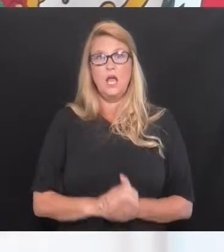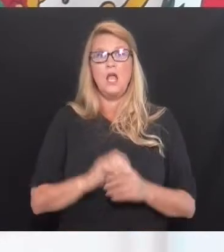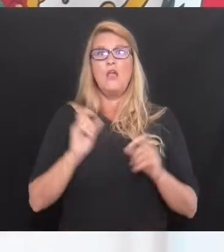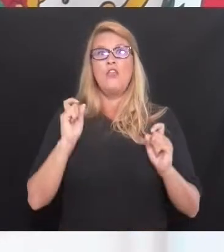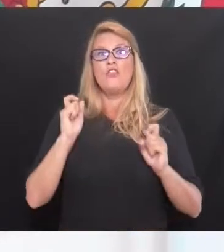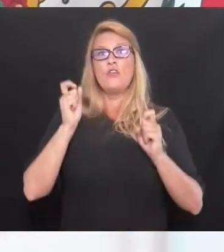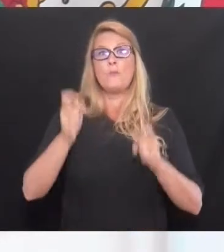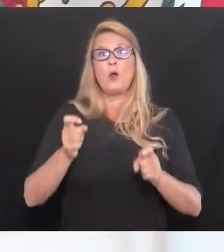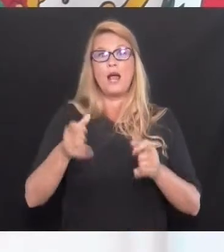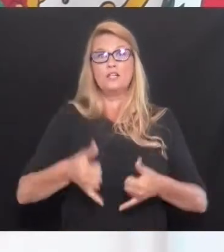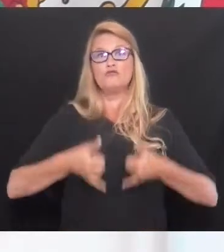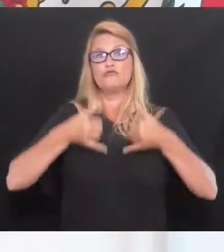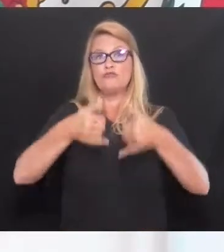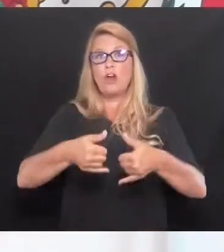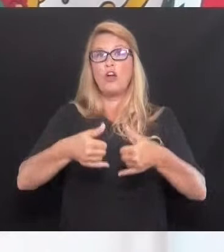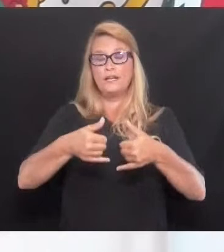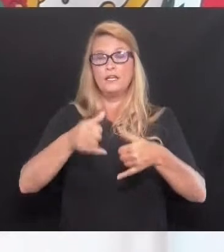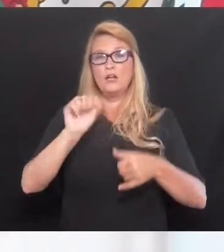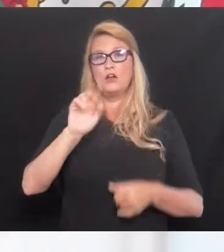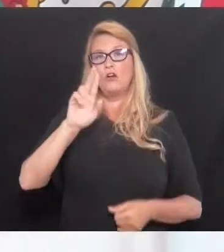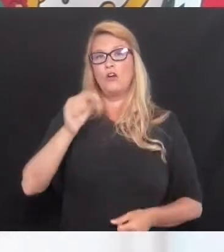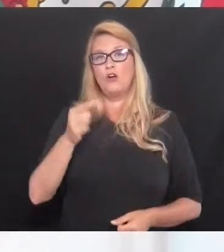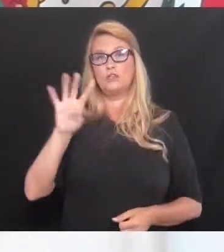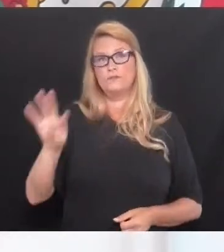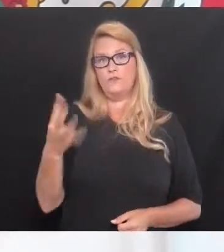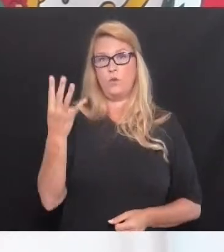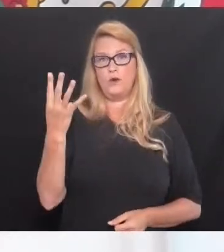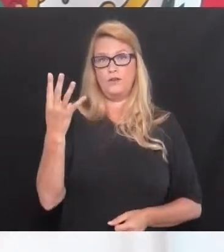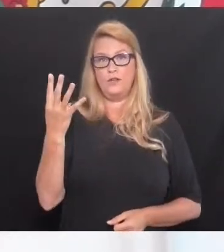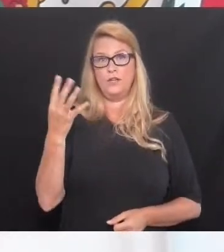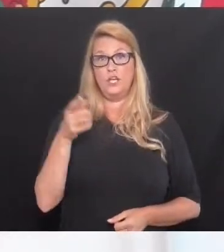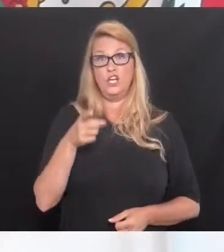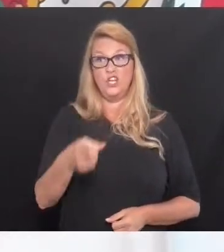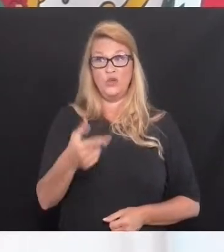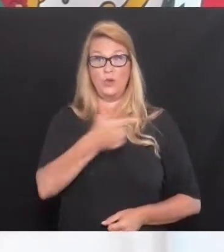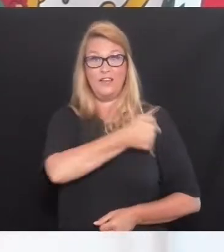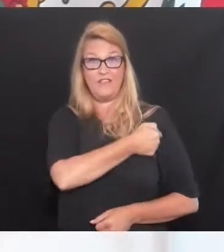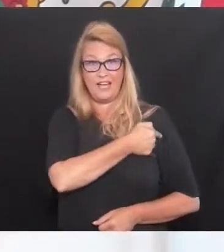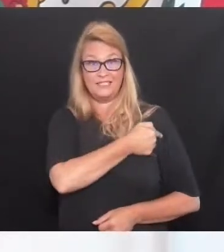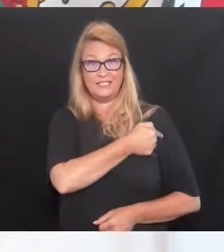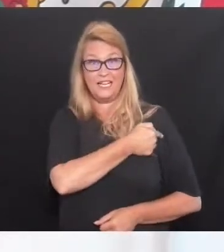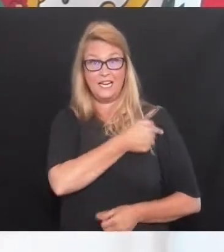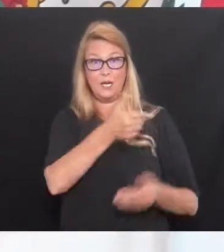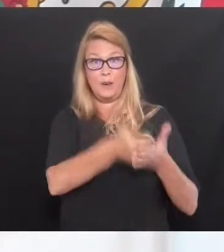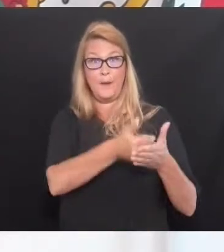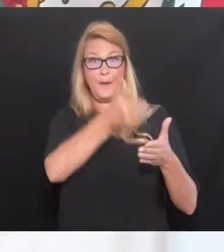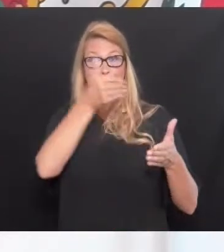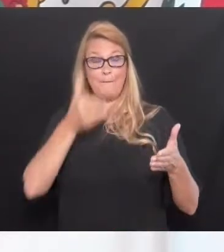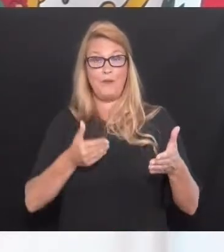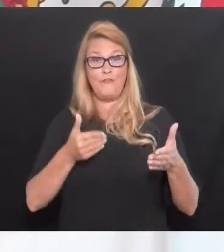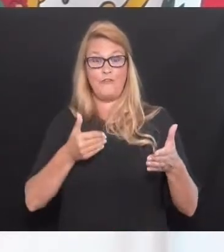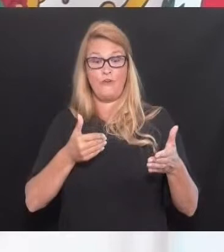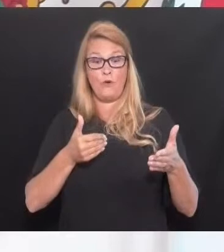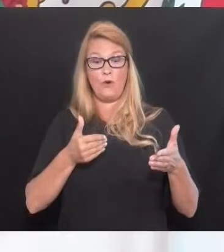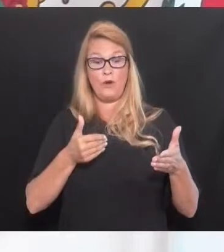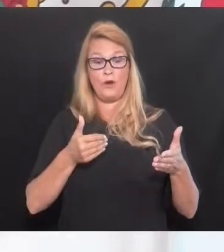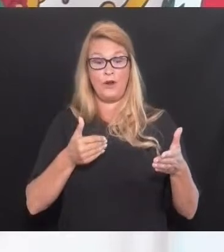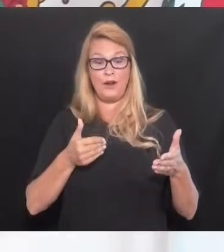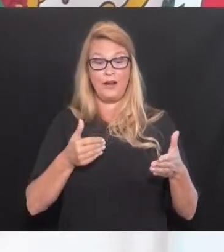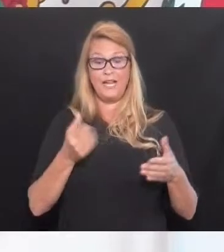stuff like that. The last drawing will be on August the 4th. And if you get vaccinated before